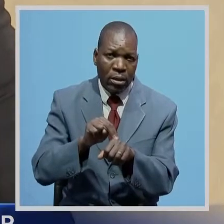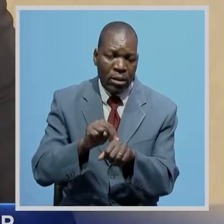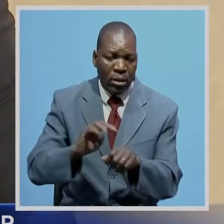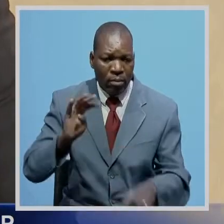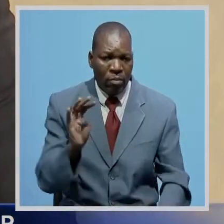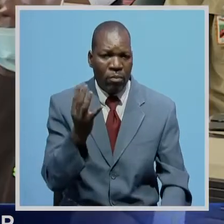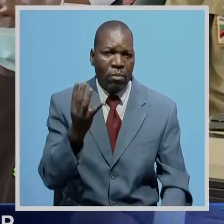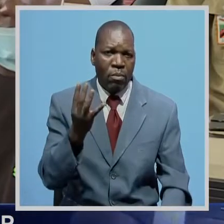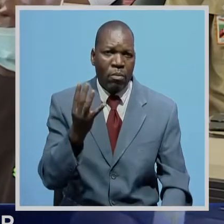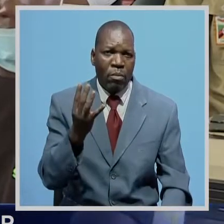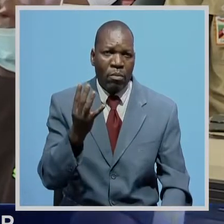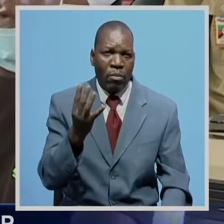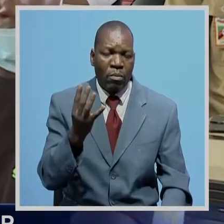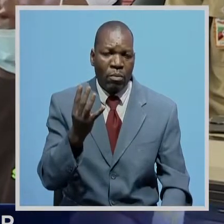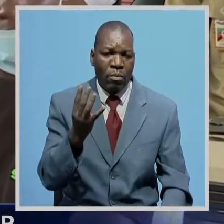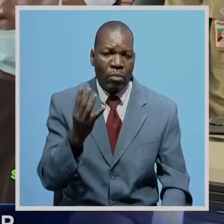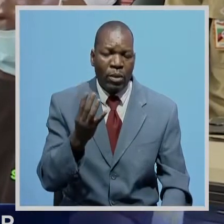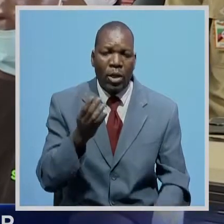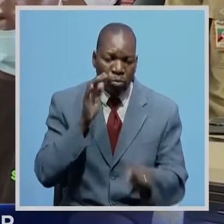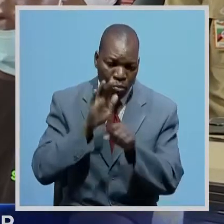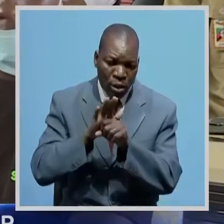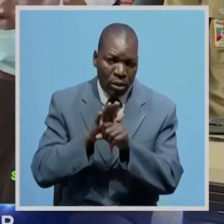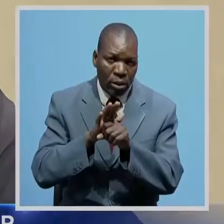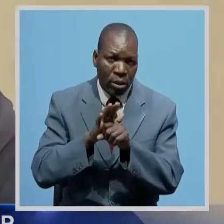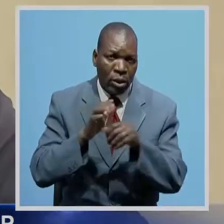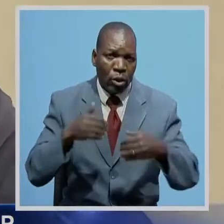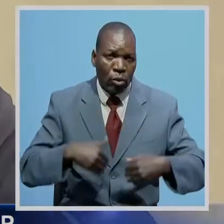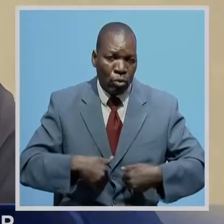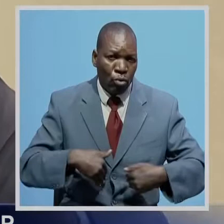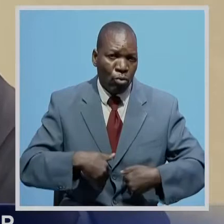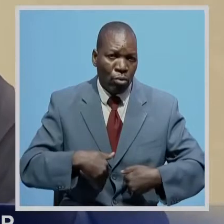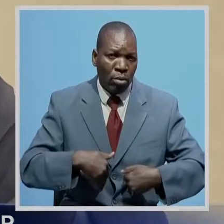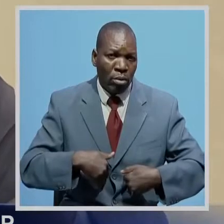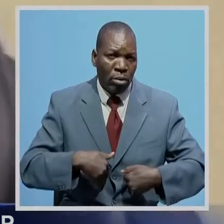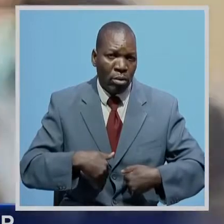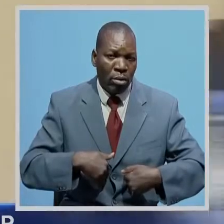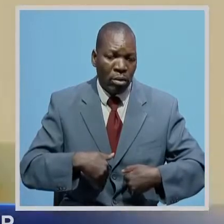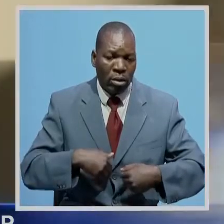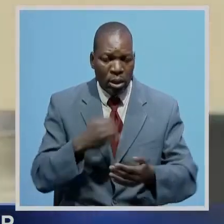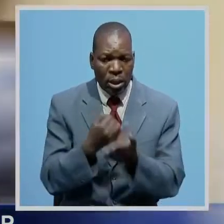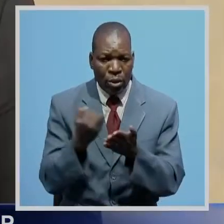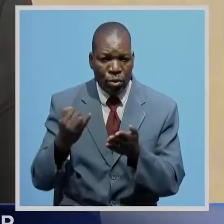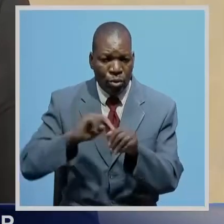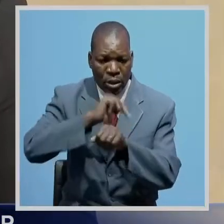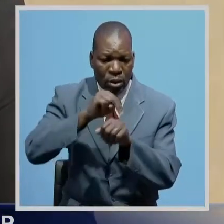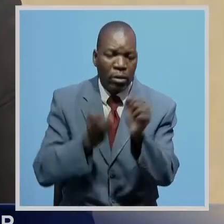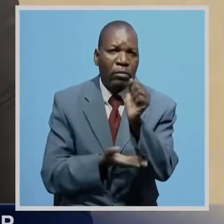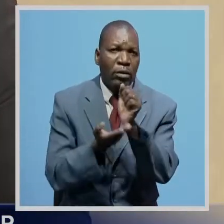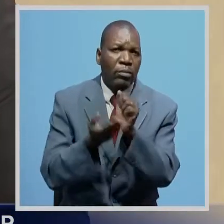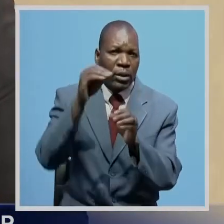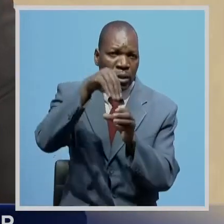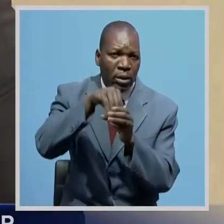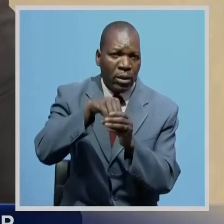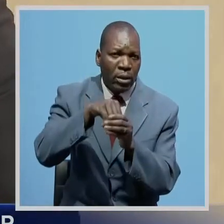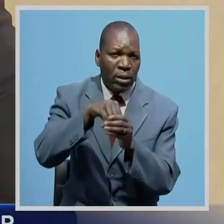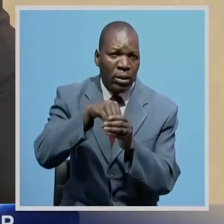four, to assure the youth that they are at stake in issues of national development and that they